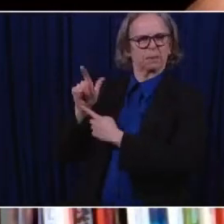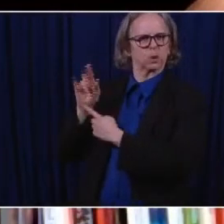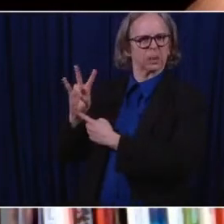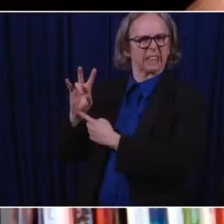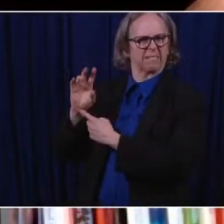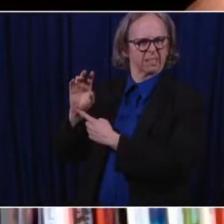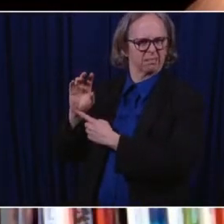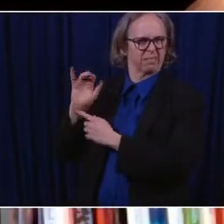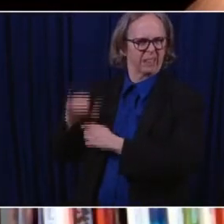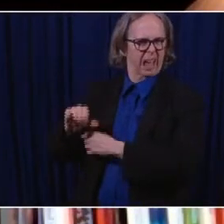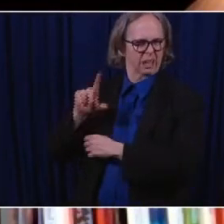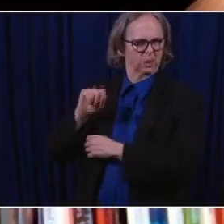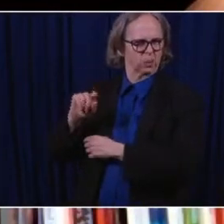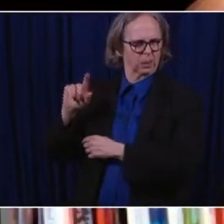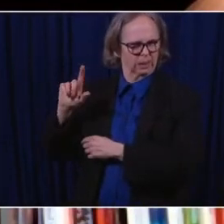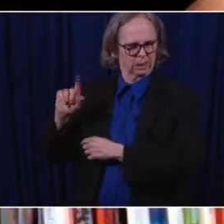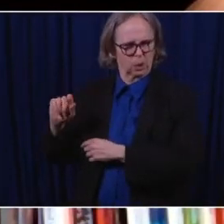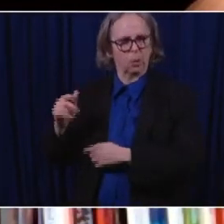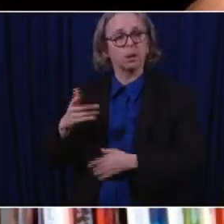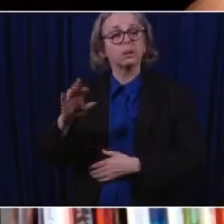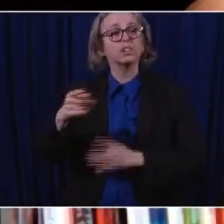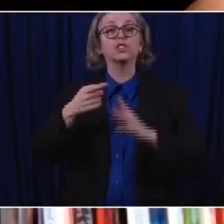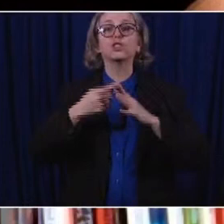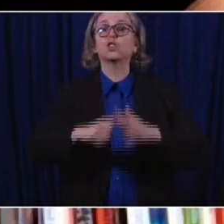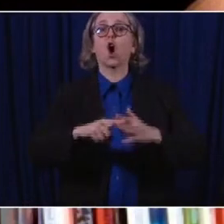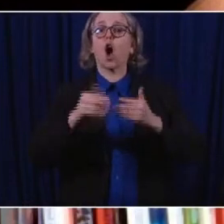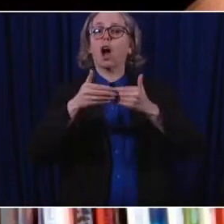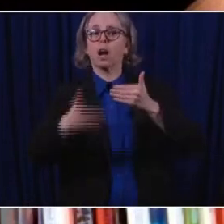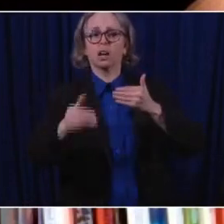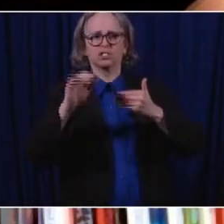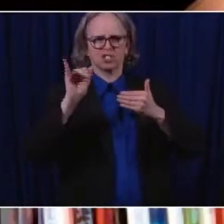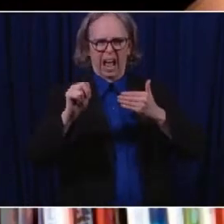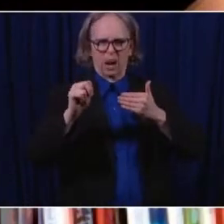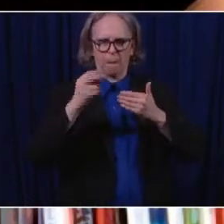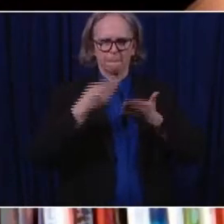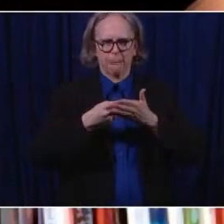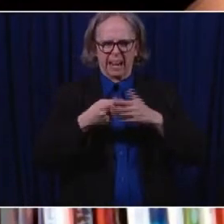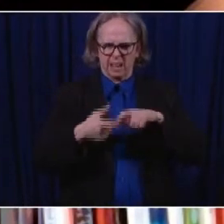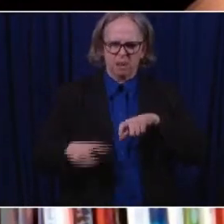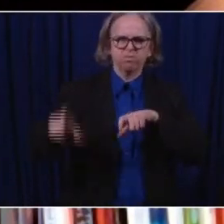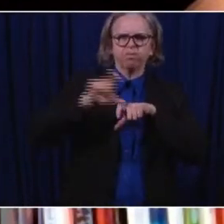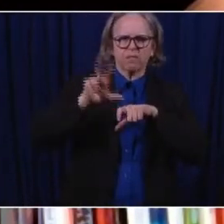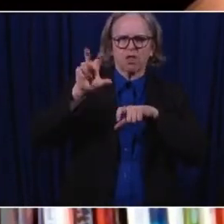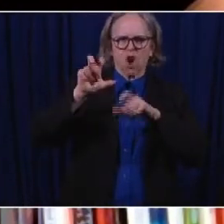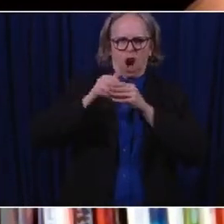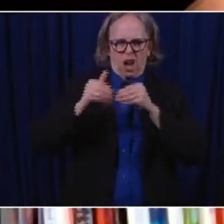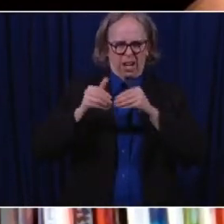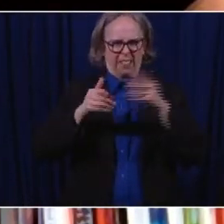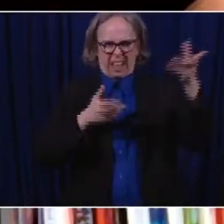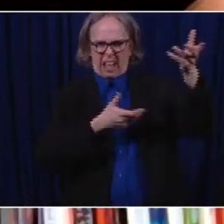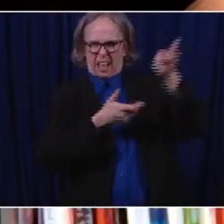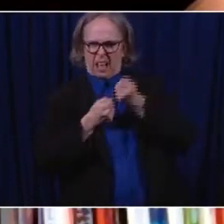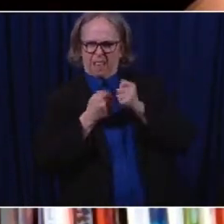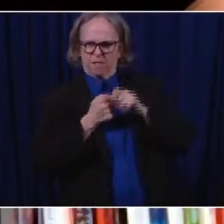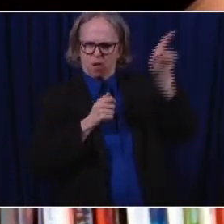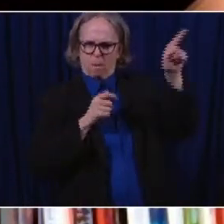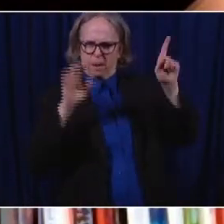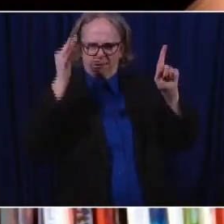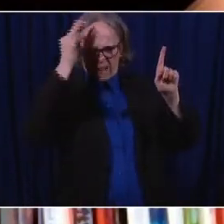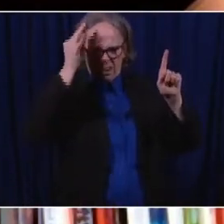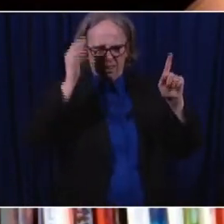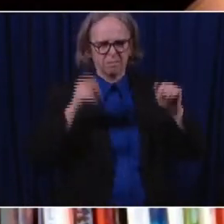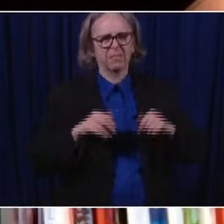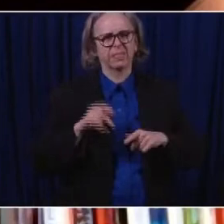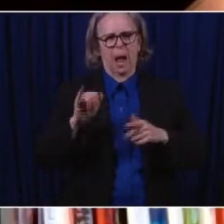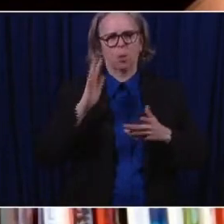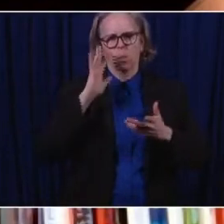week over week the populations we can now bring back into the system that can begin filing. And so all of that will be complete by the end of